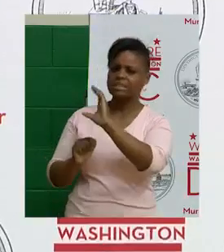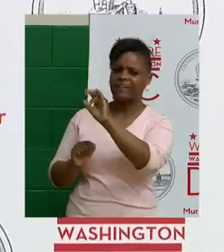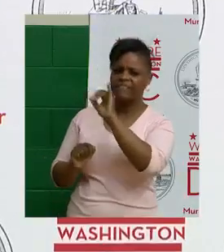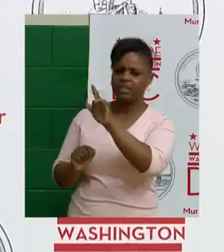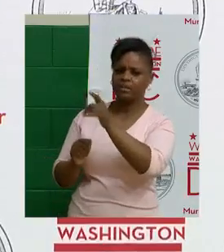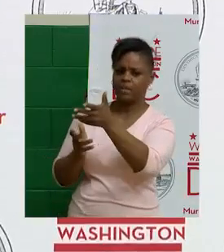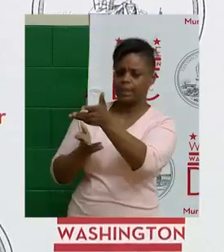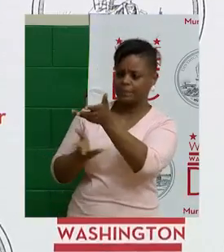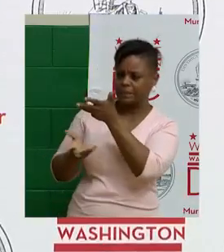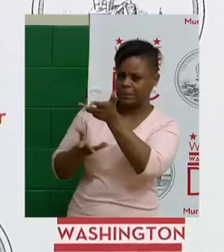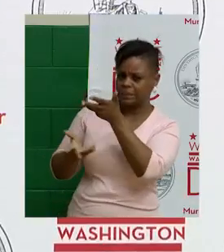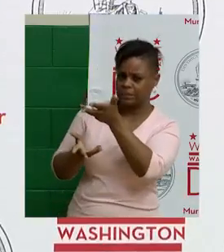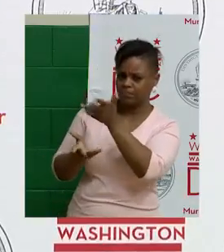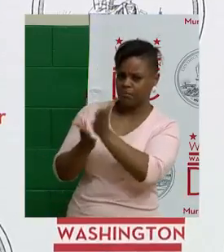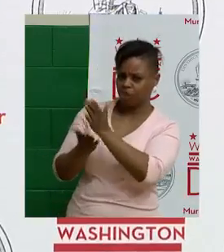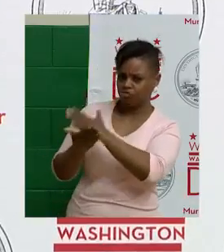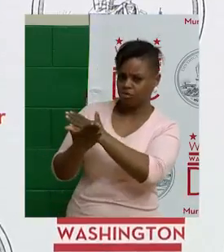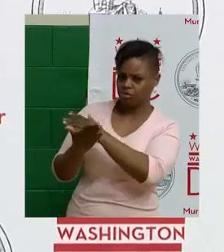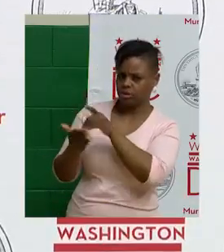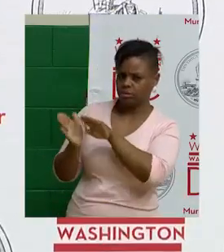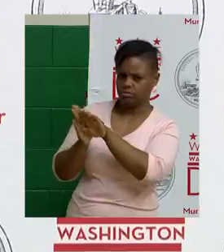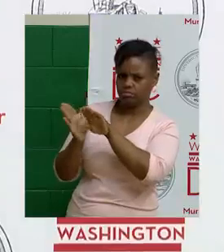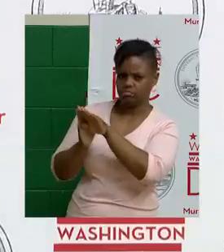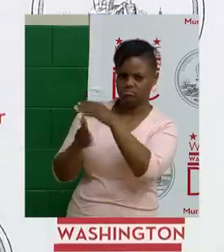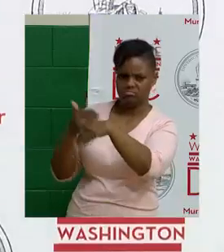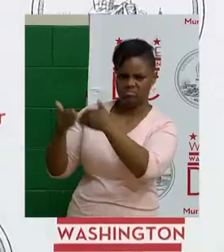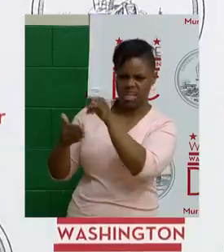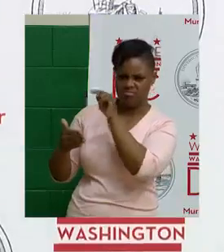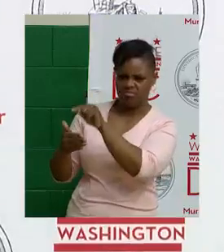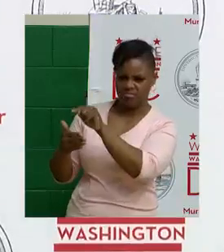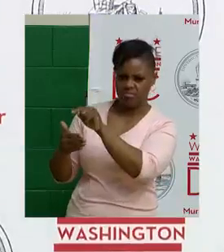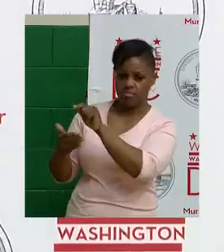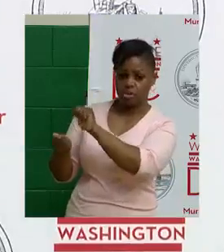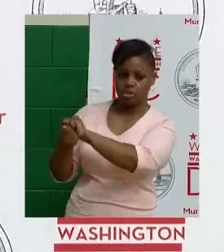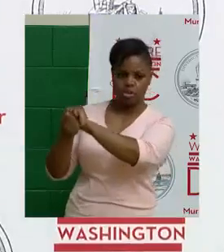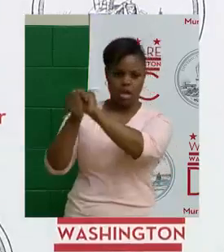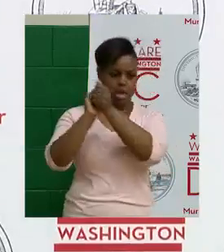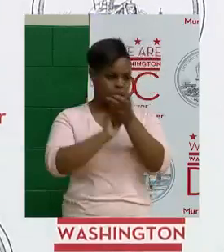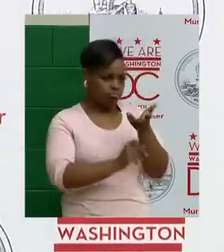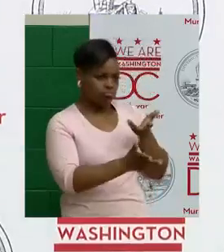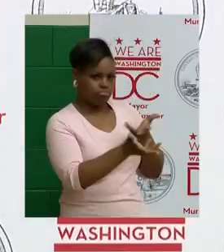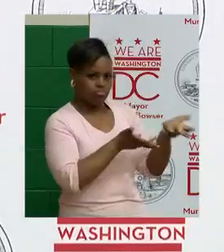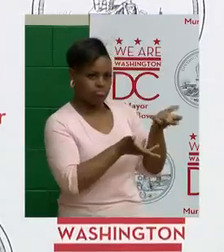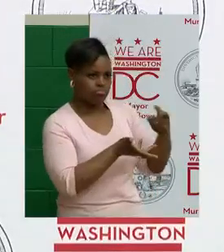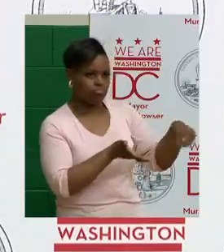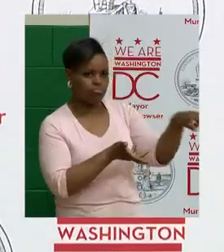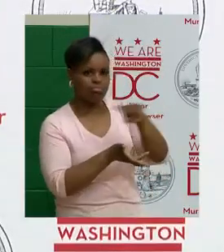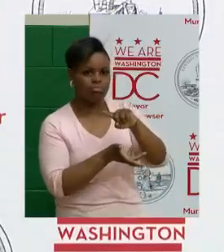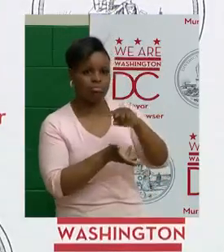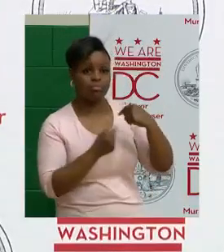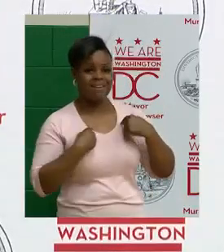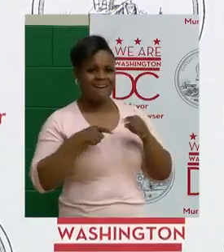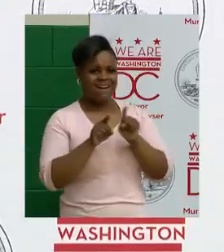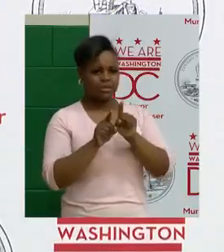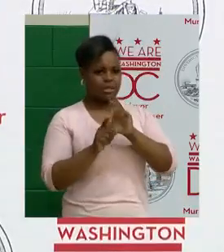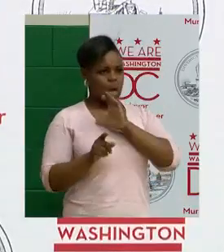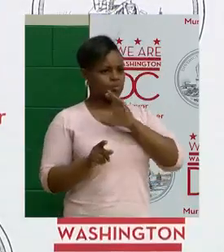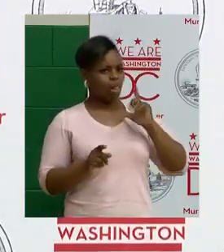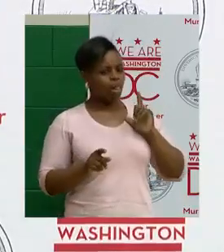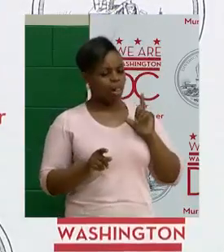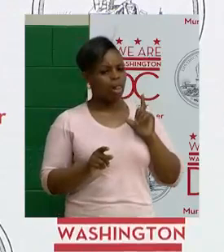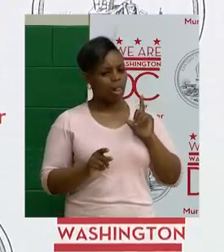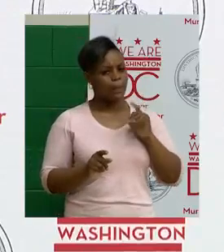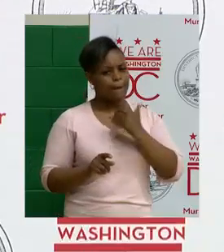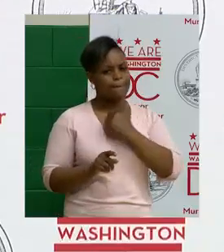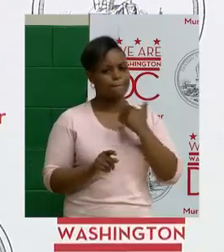the budget development process. I, as a council member, was always concerned that